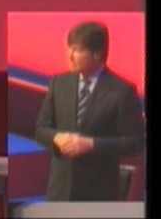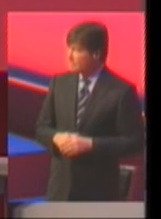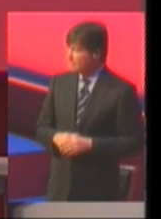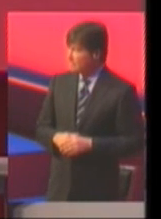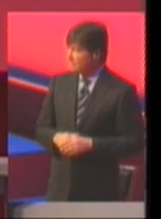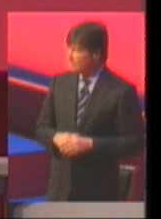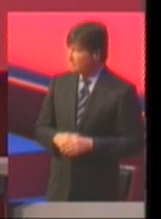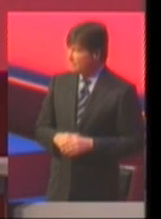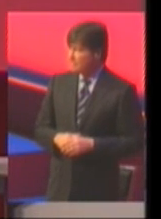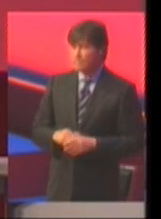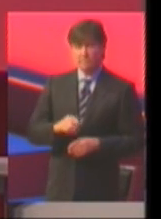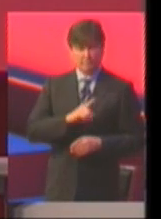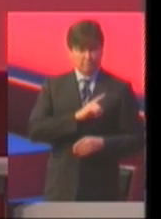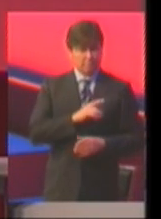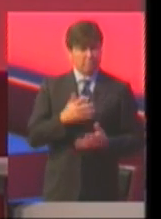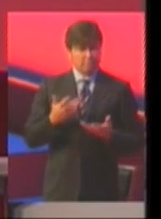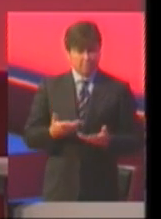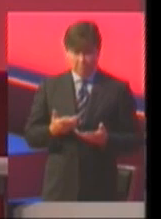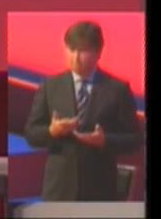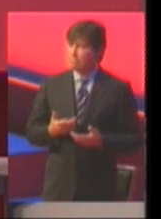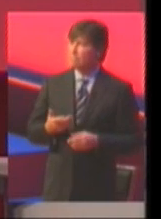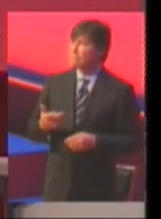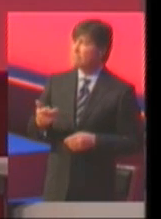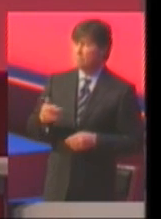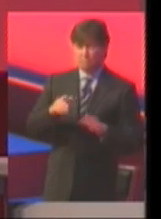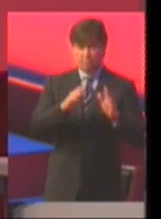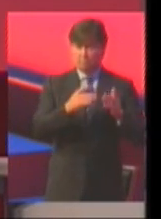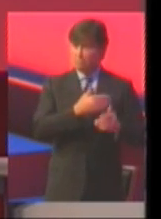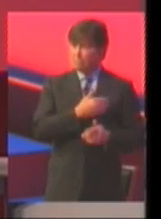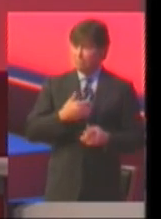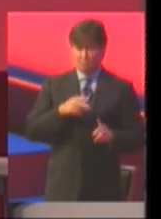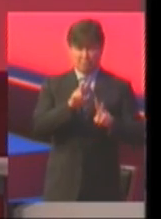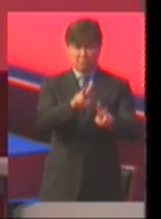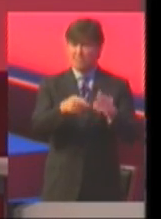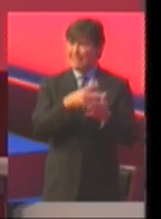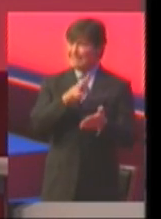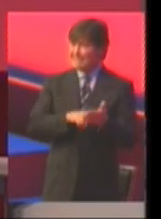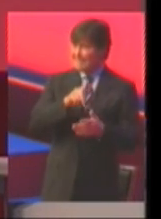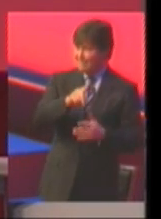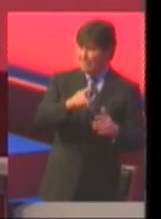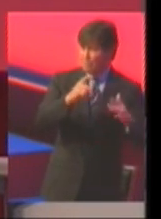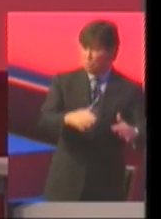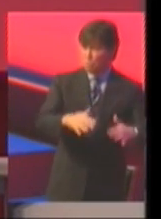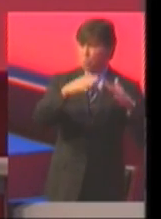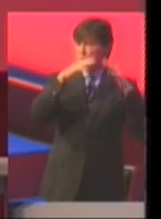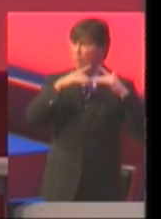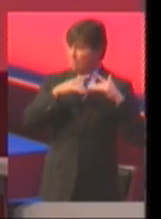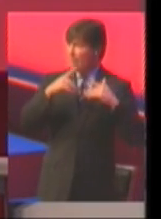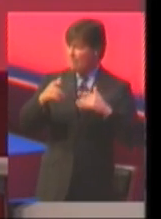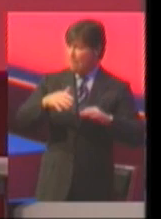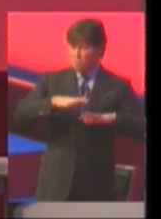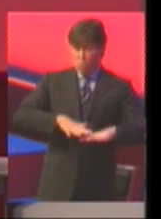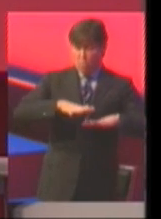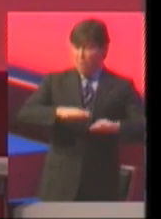And Conference, that is why today, when our television screens are filled with the horror of both a tsunami and an earthquake in the